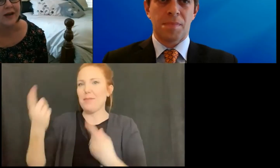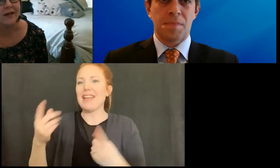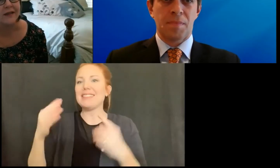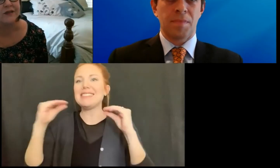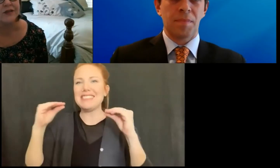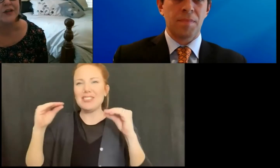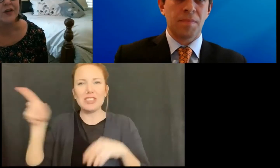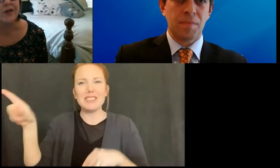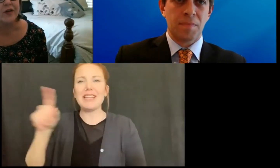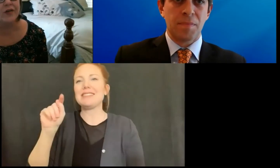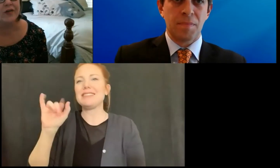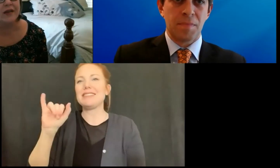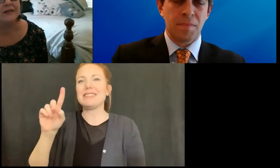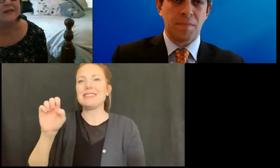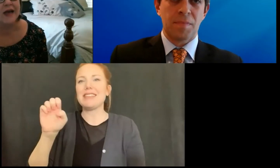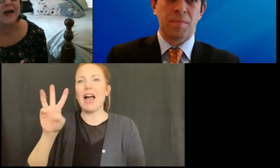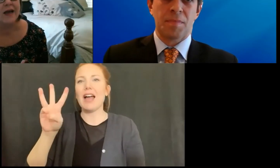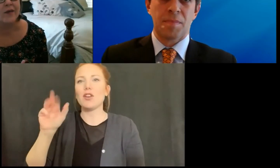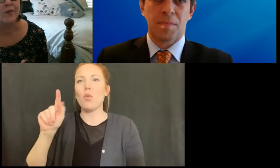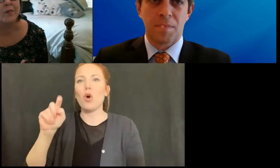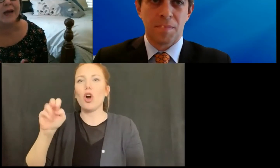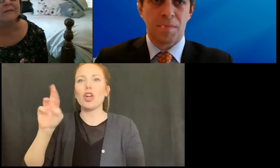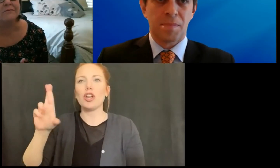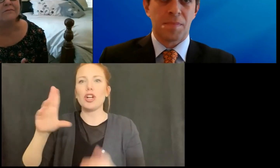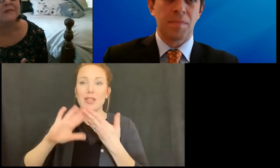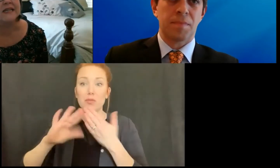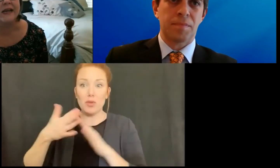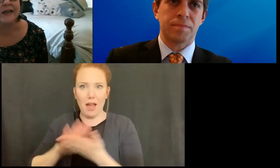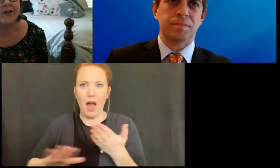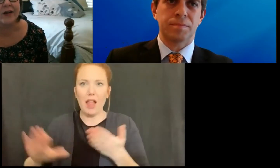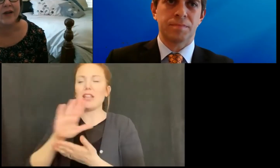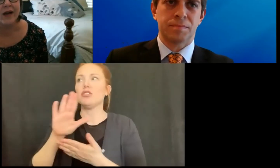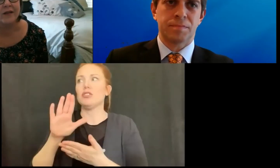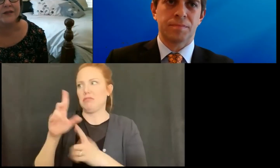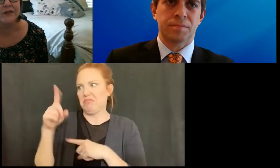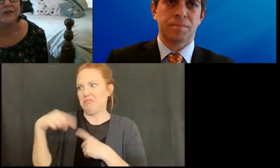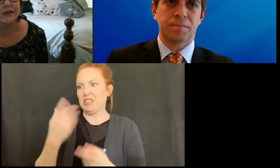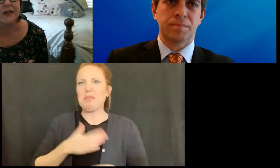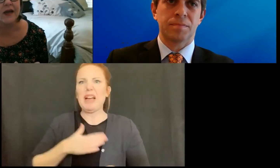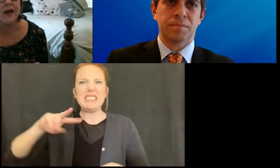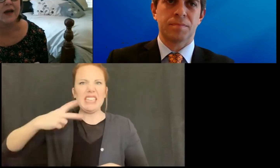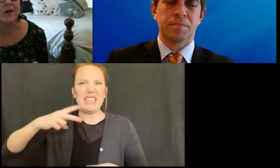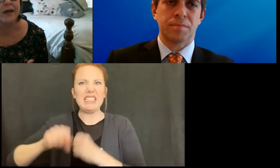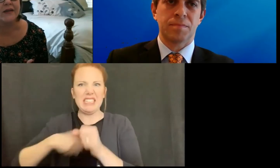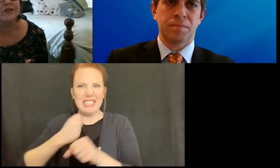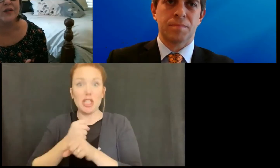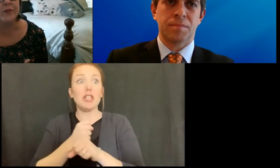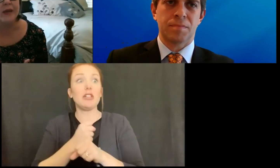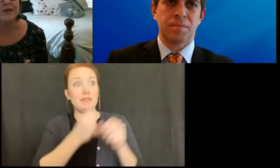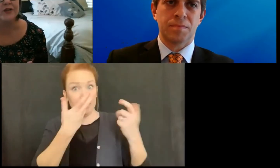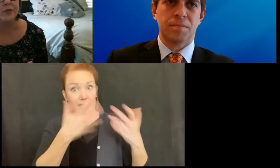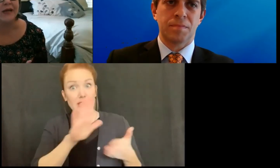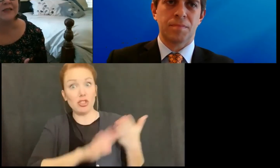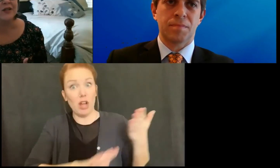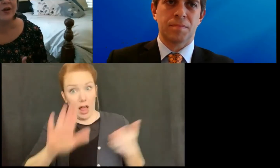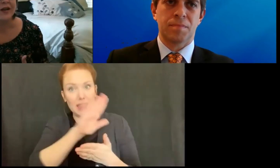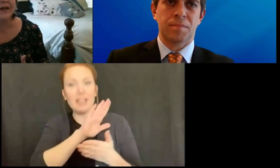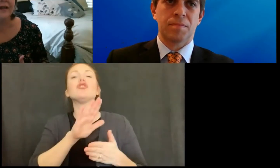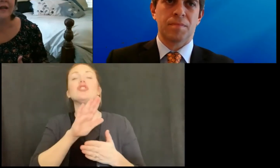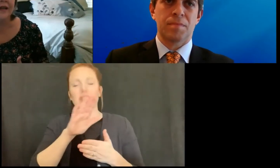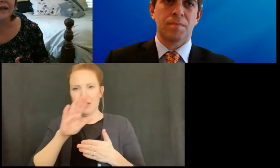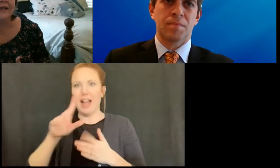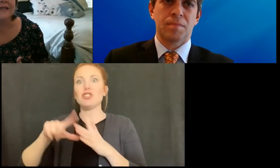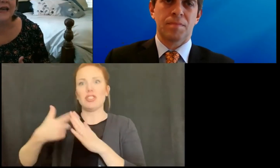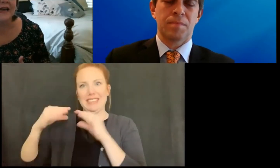Community College since my 2nd year out of college. My general manager, when I